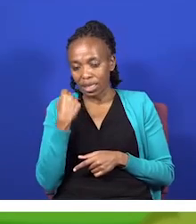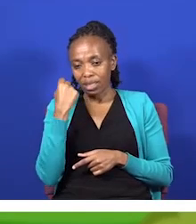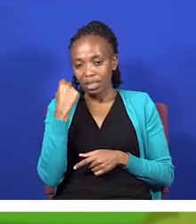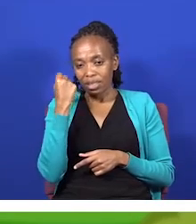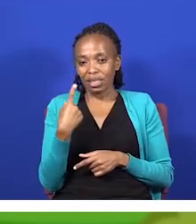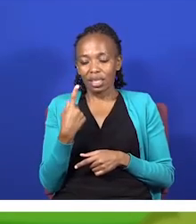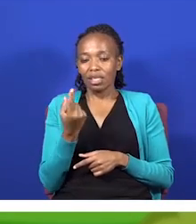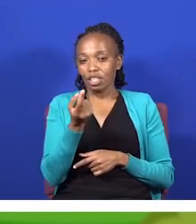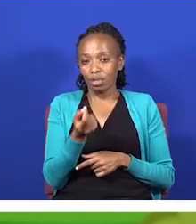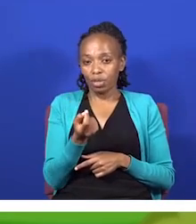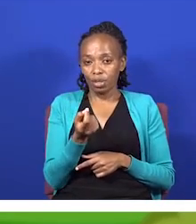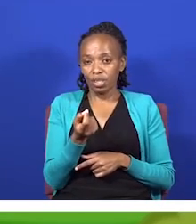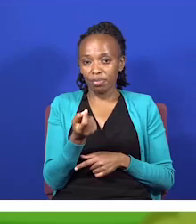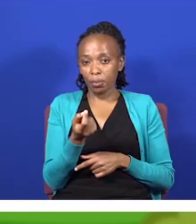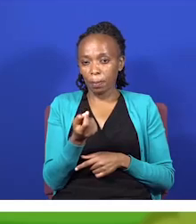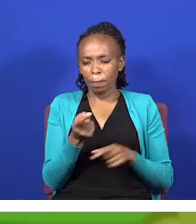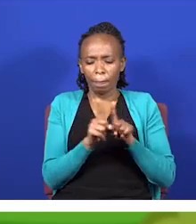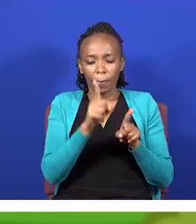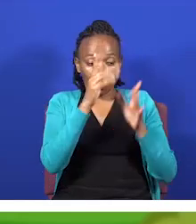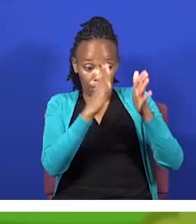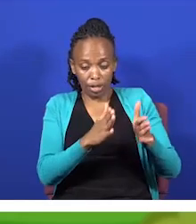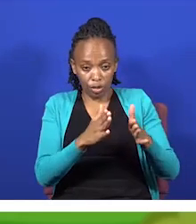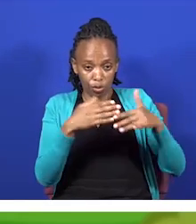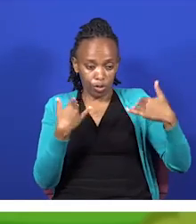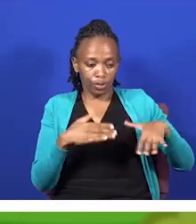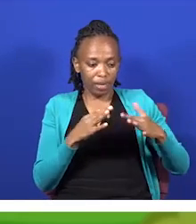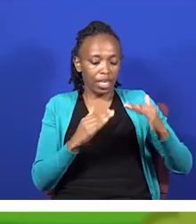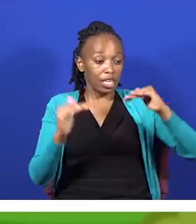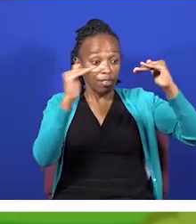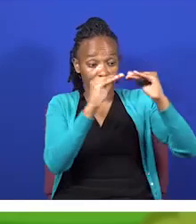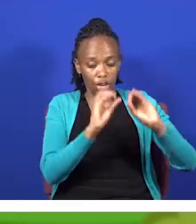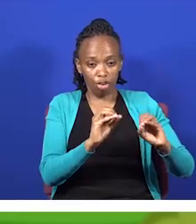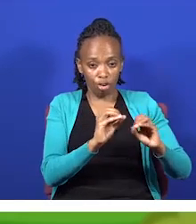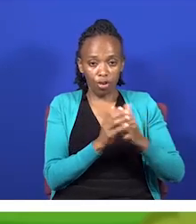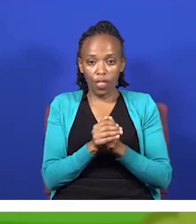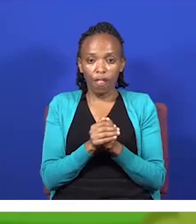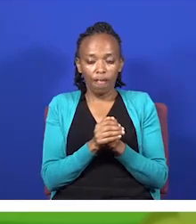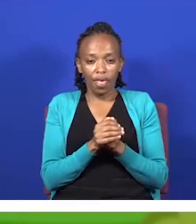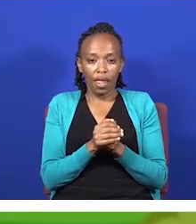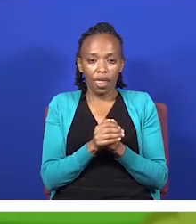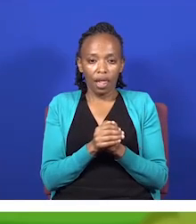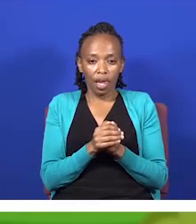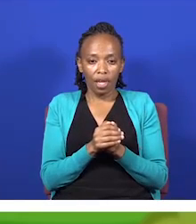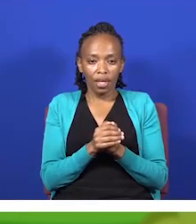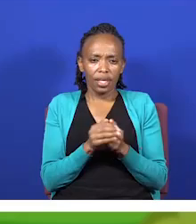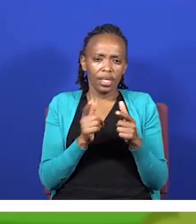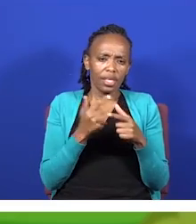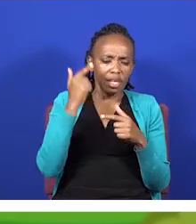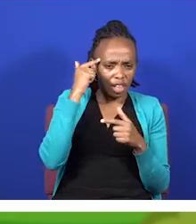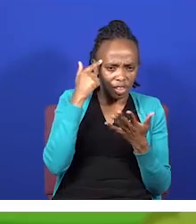and it's like one person was playing unfairly to the other in the game. And it looked like